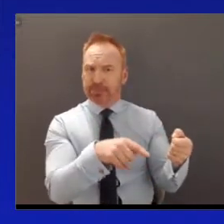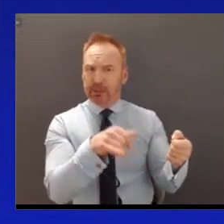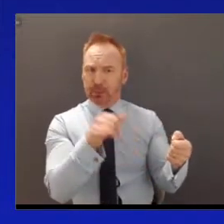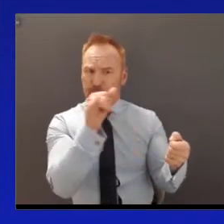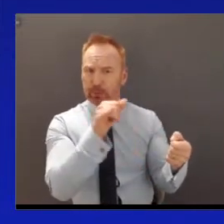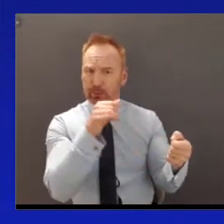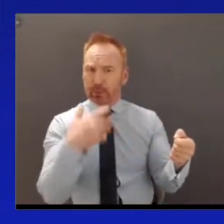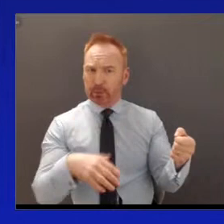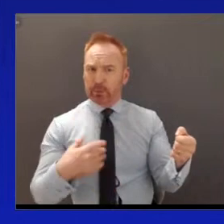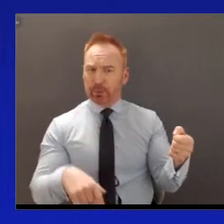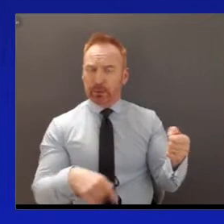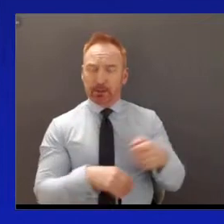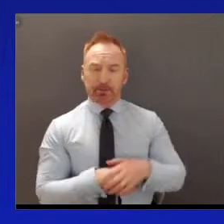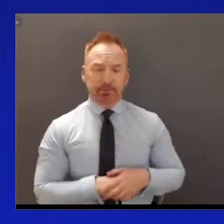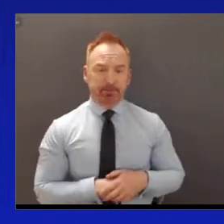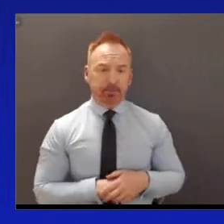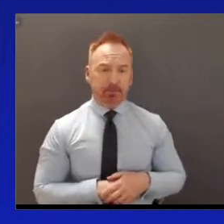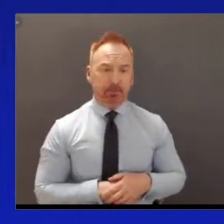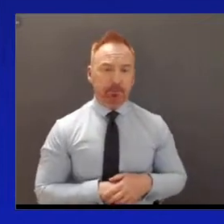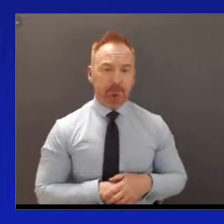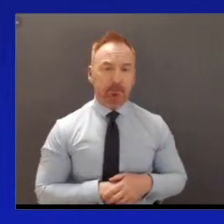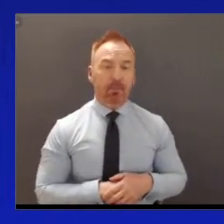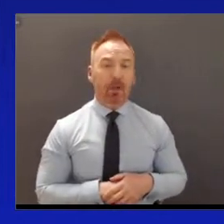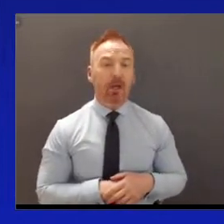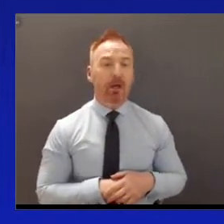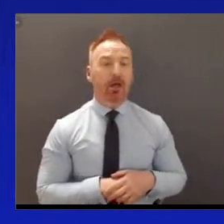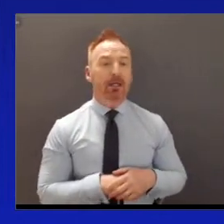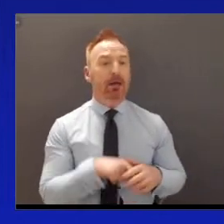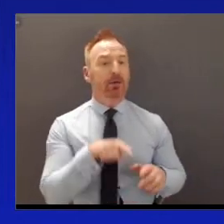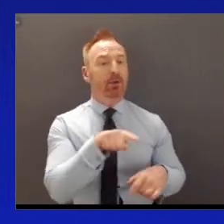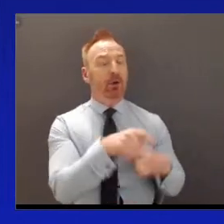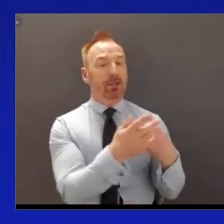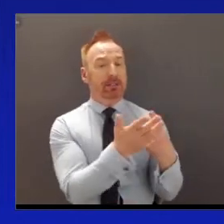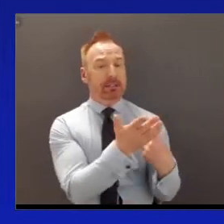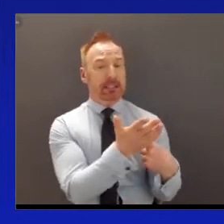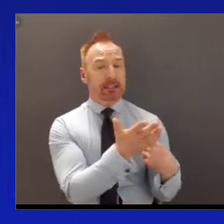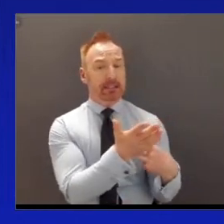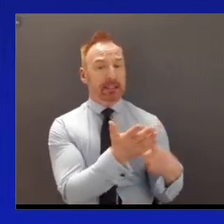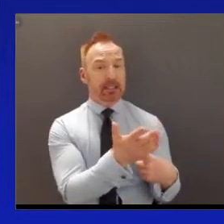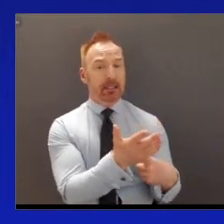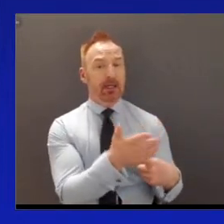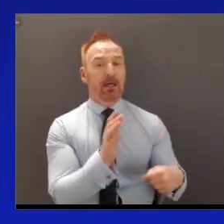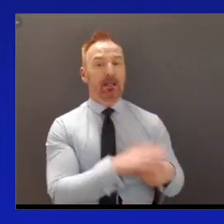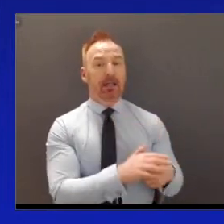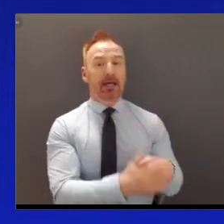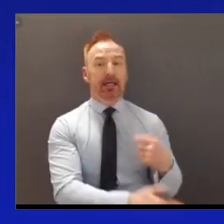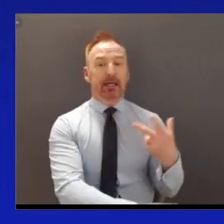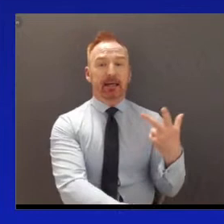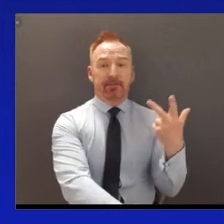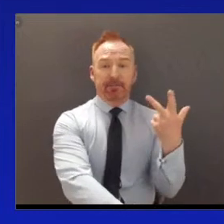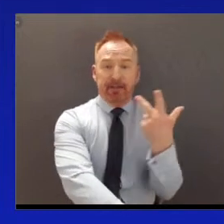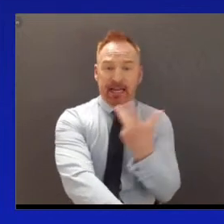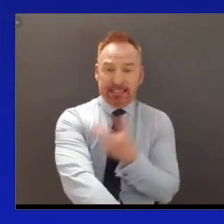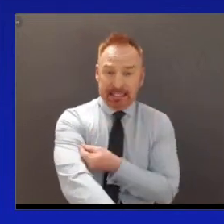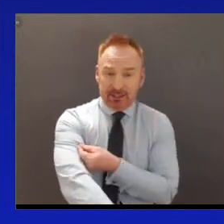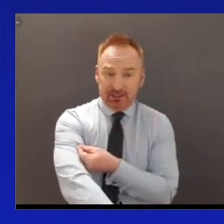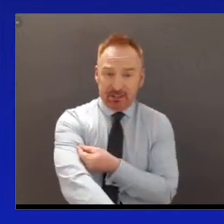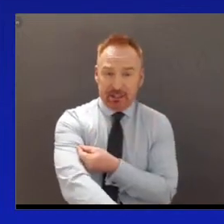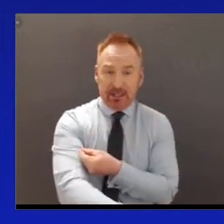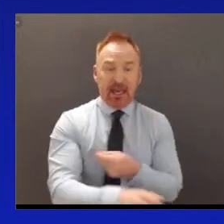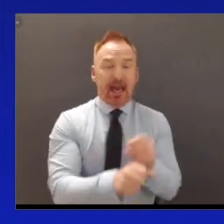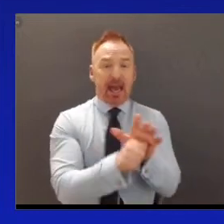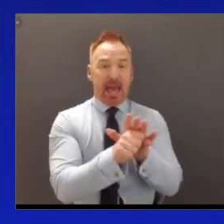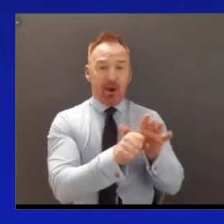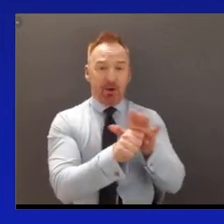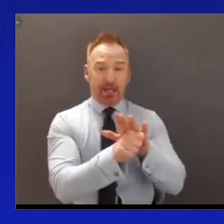those. And yes, you're talking about mass vaccination sites like the Shaw Center. It's also an option